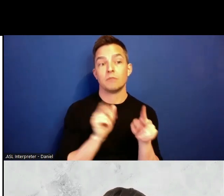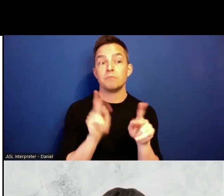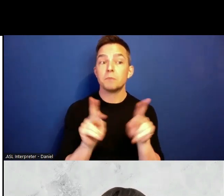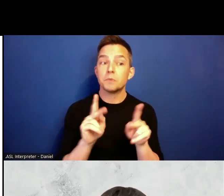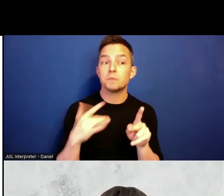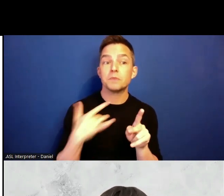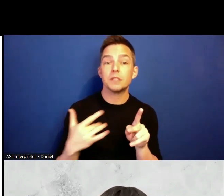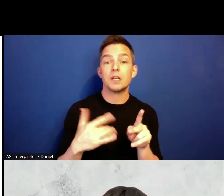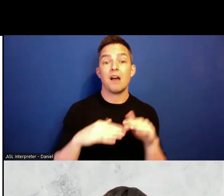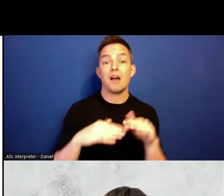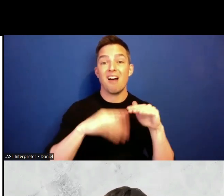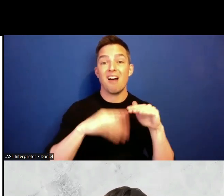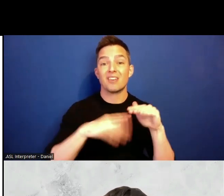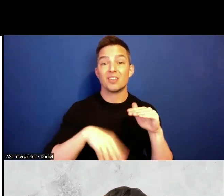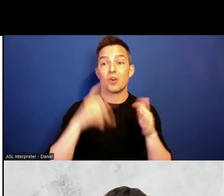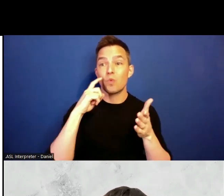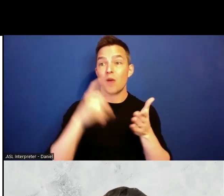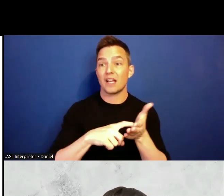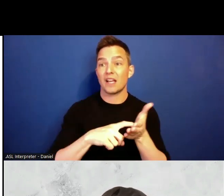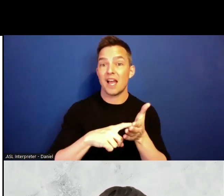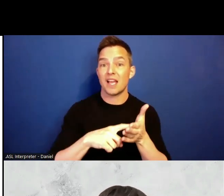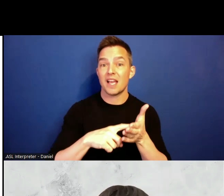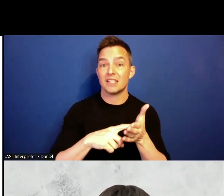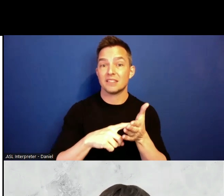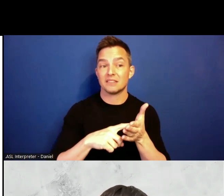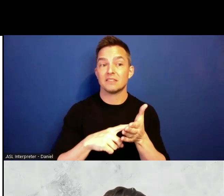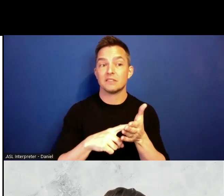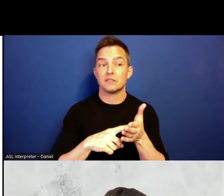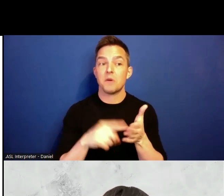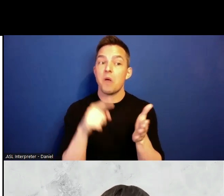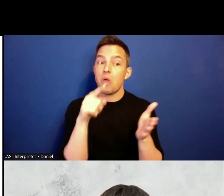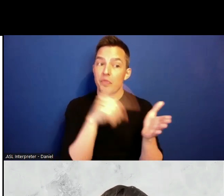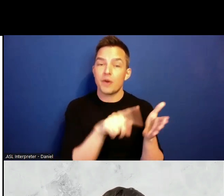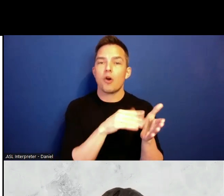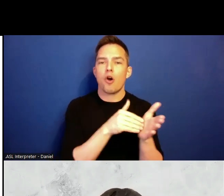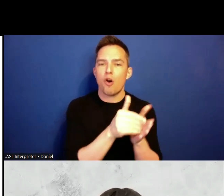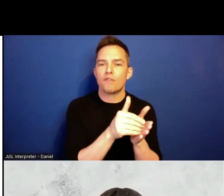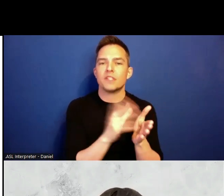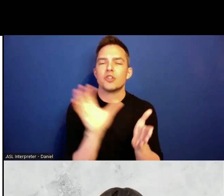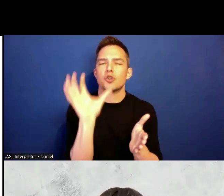most under-recognized are often assumed